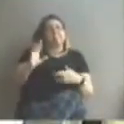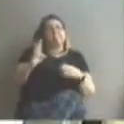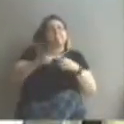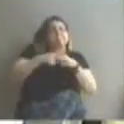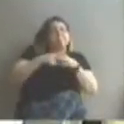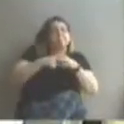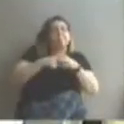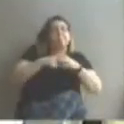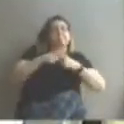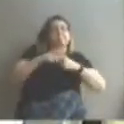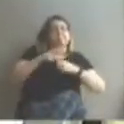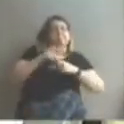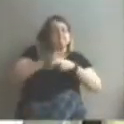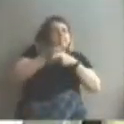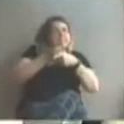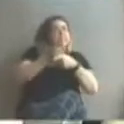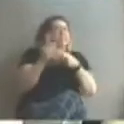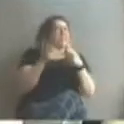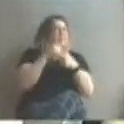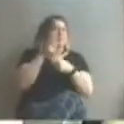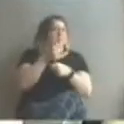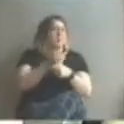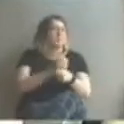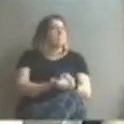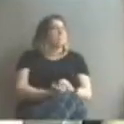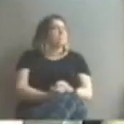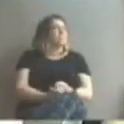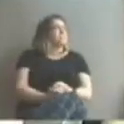first year. Yes, ma'am.